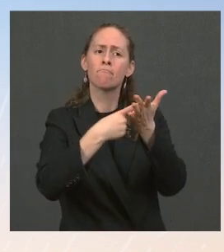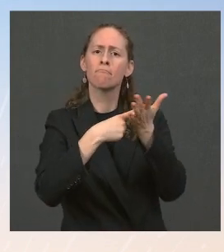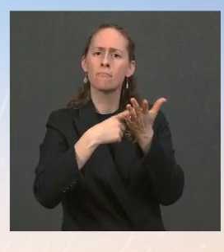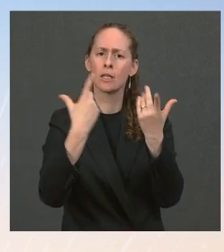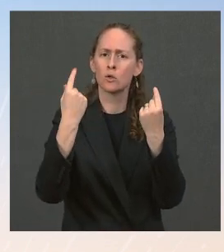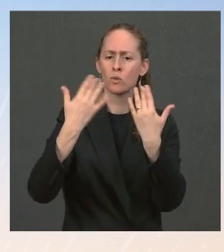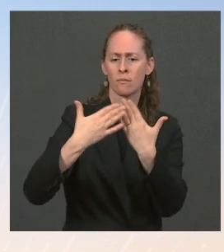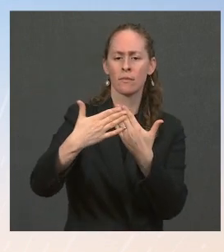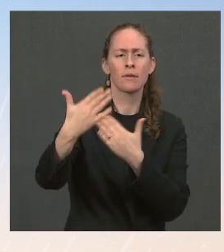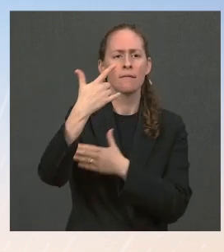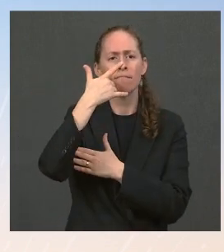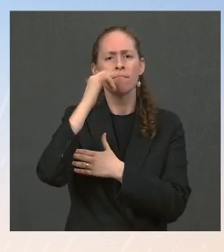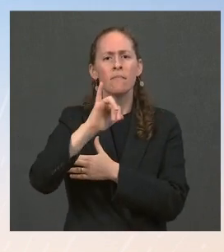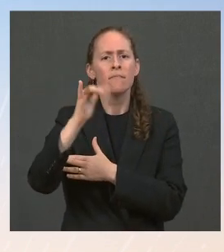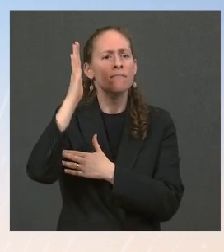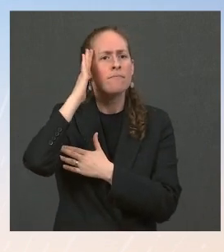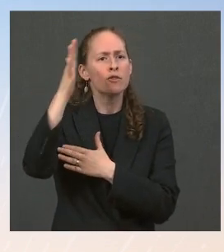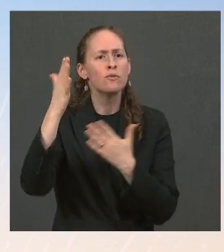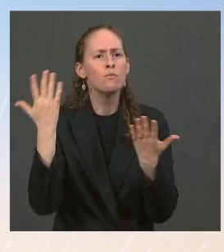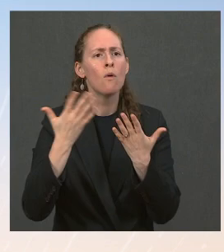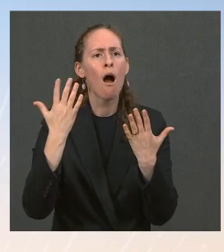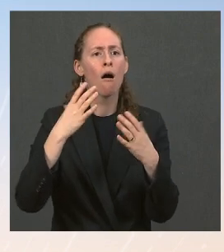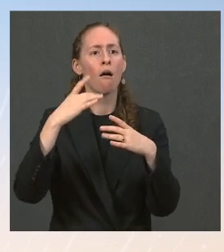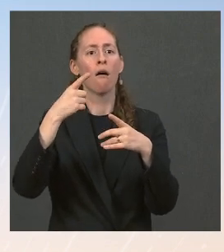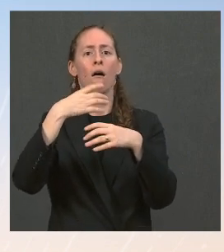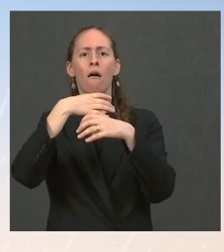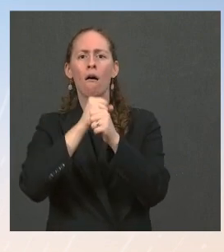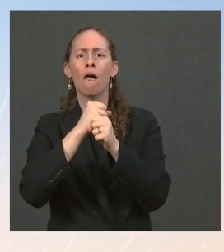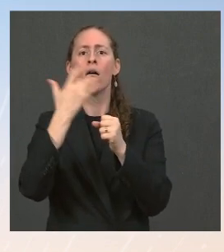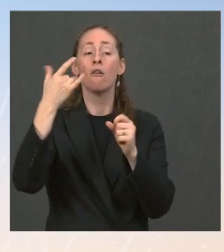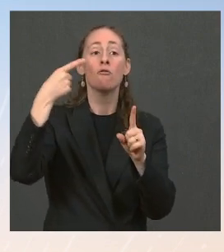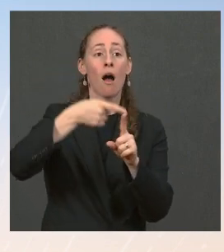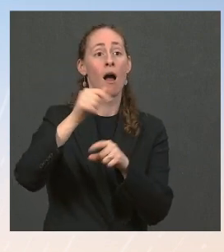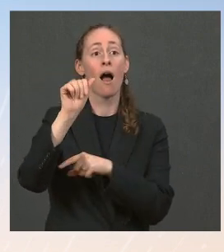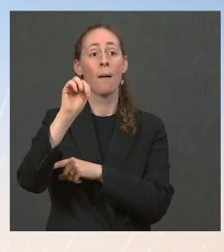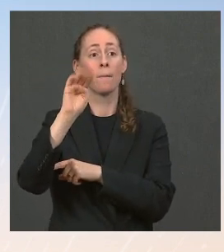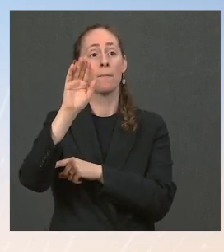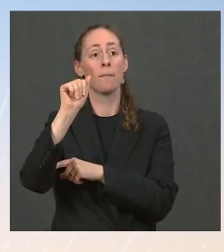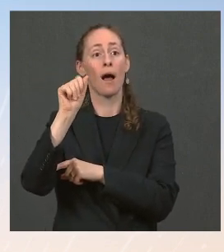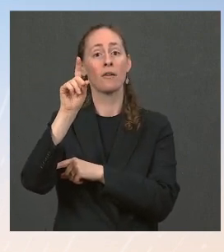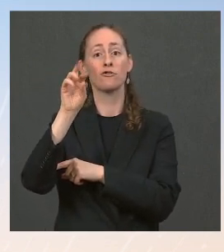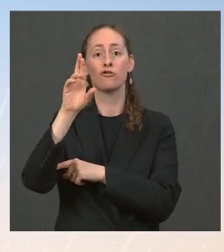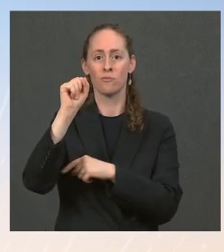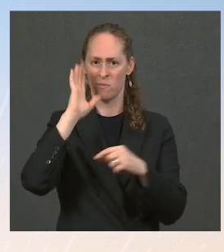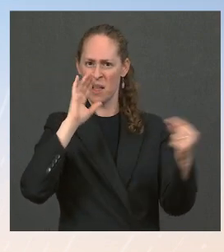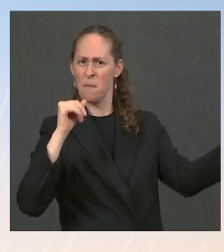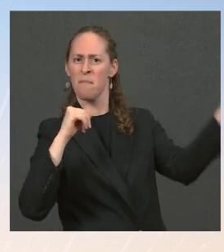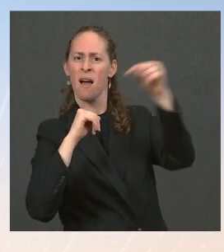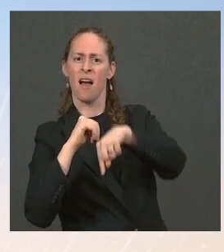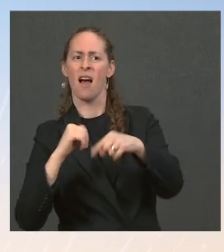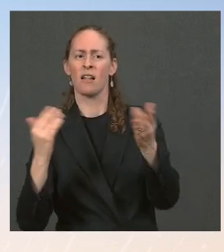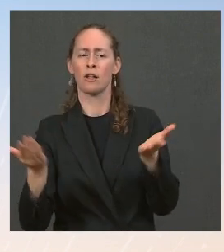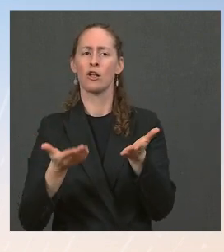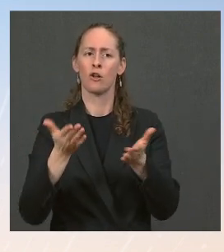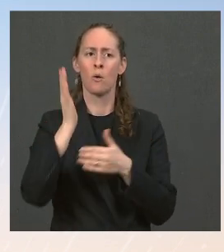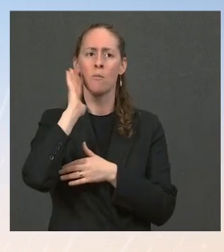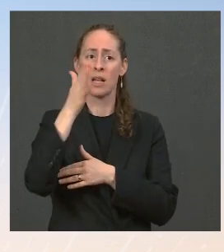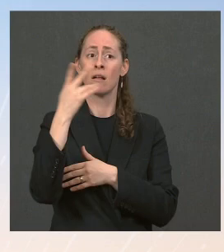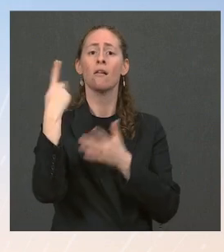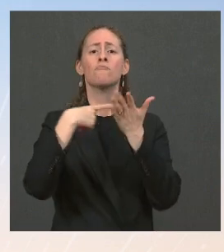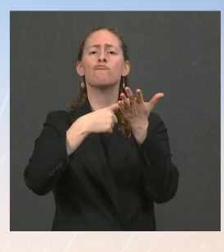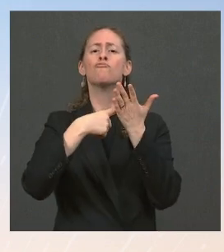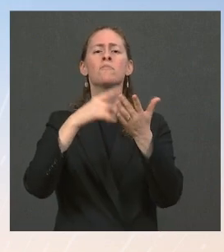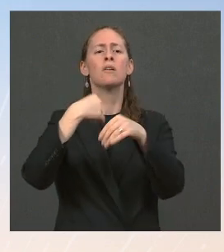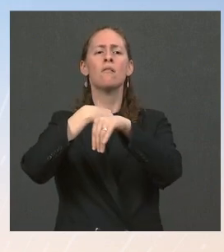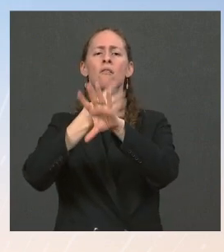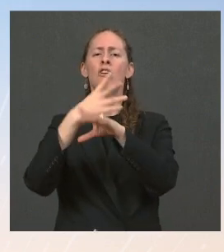we noted in the readout, the French ambassador is returning later on this week. And the 30-minute call was really more about how we can work